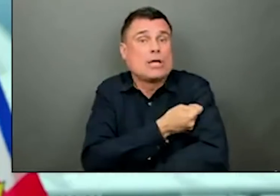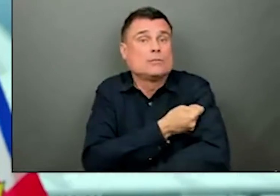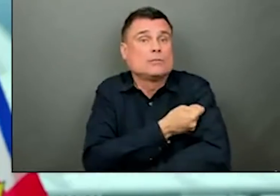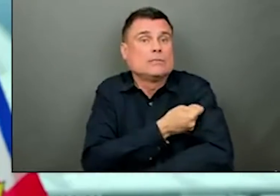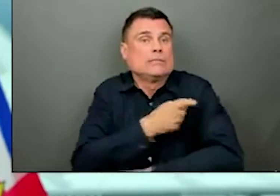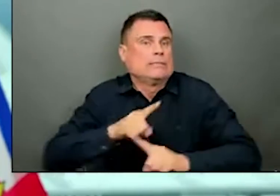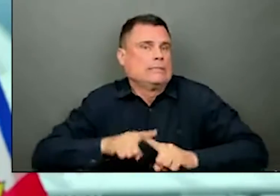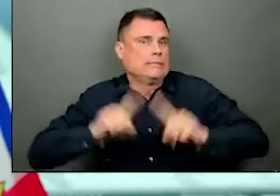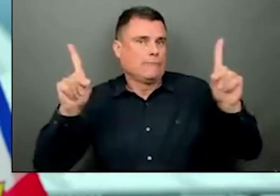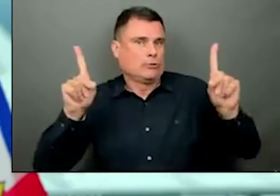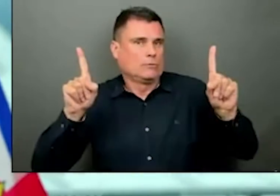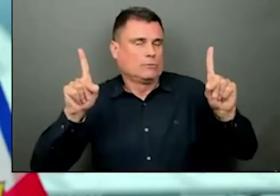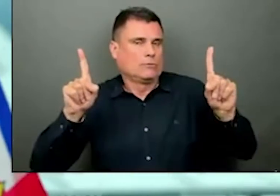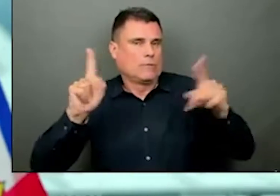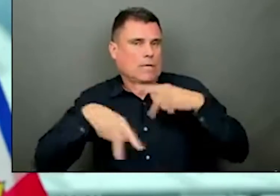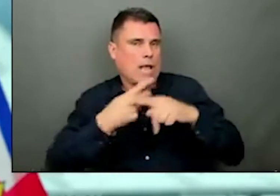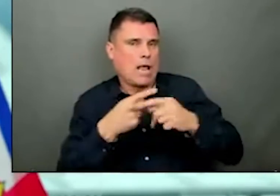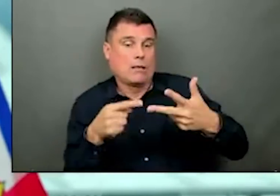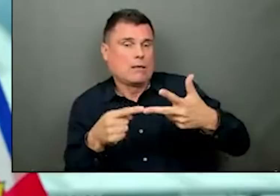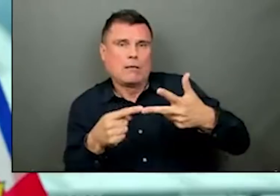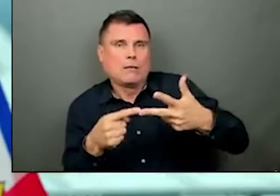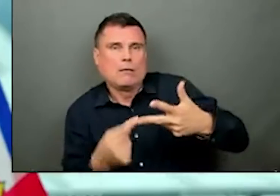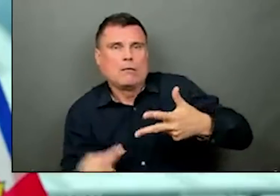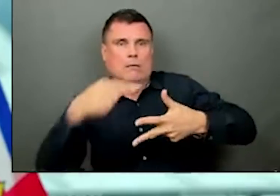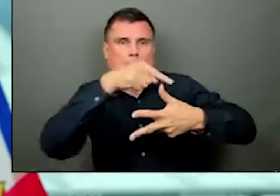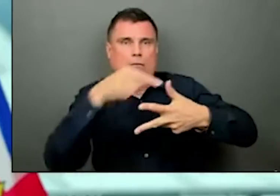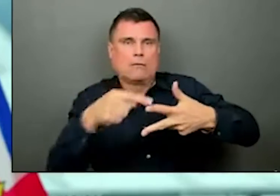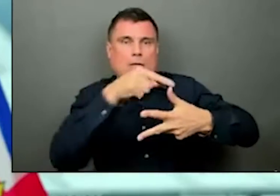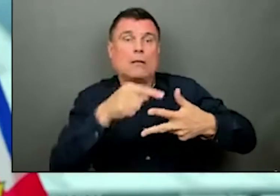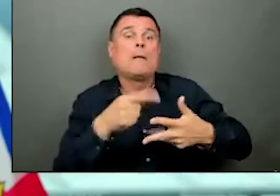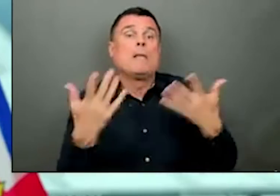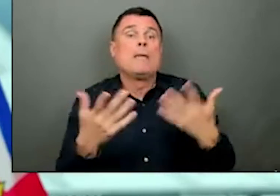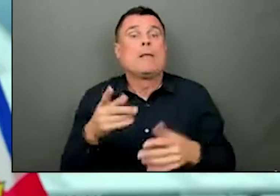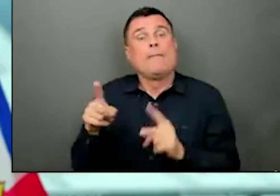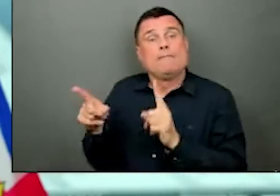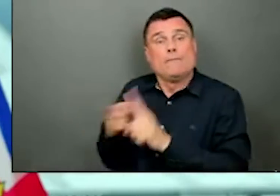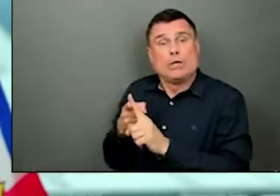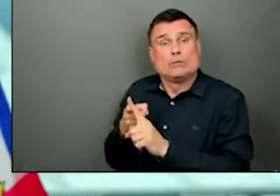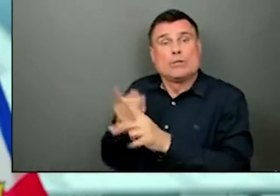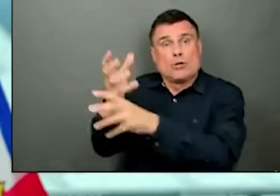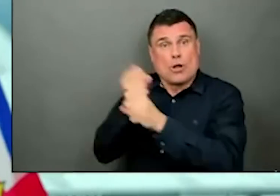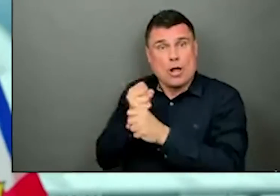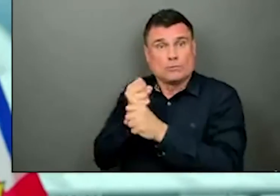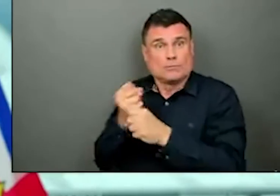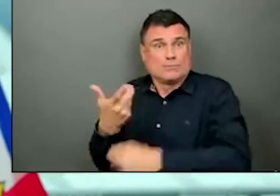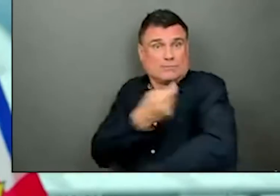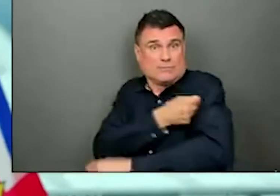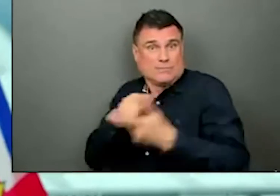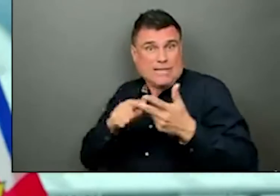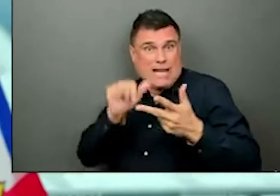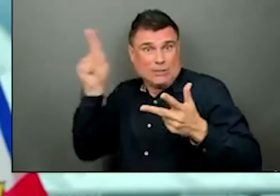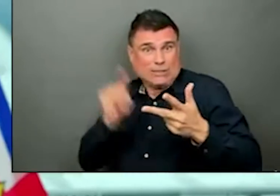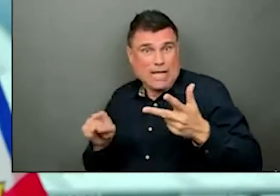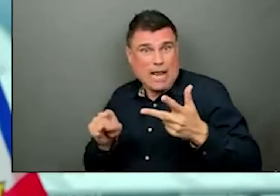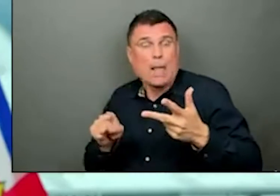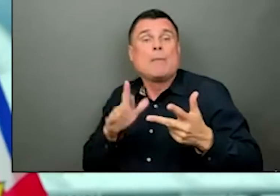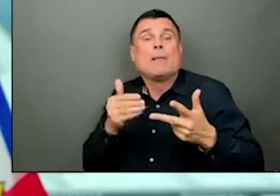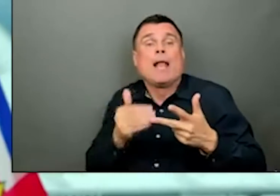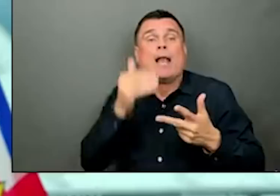or vice versa. So those are the things that we will continue to follow, and when we get that information, we'll provide it to you.